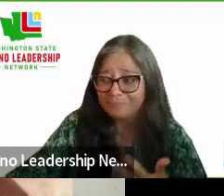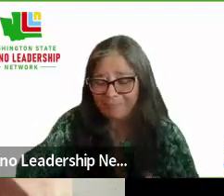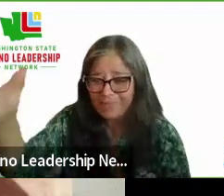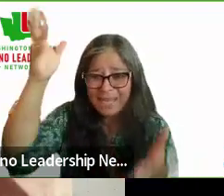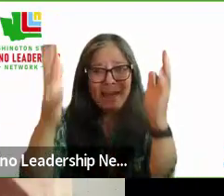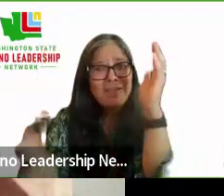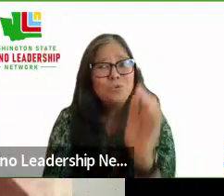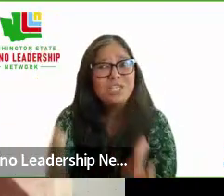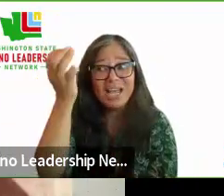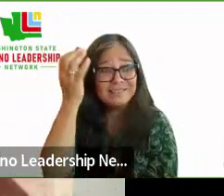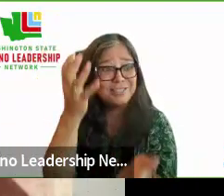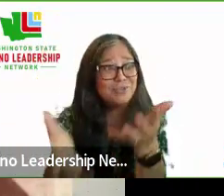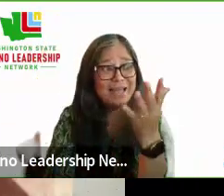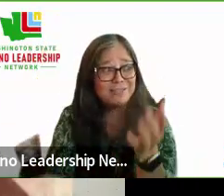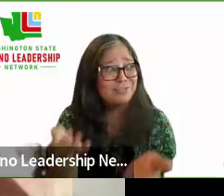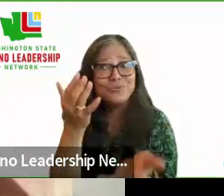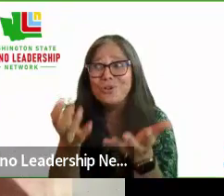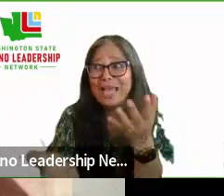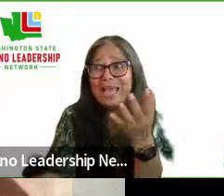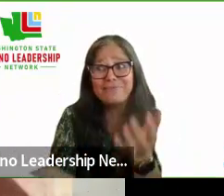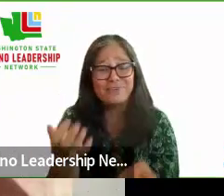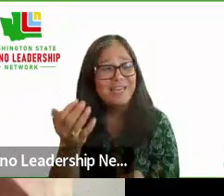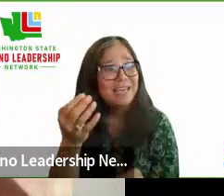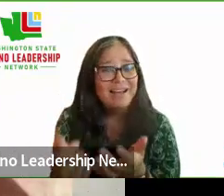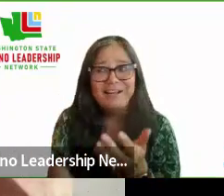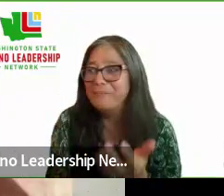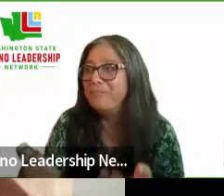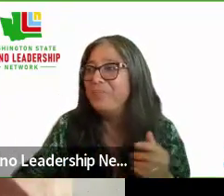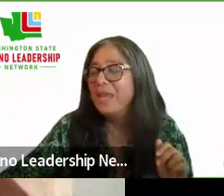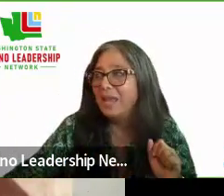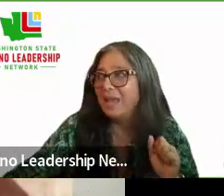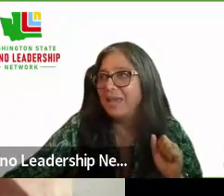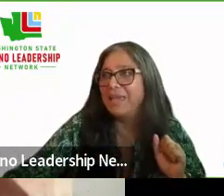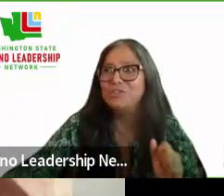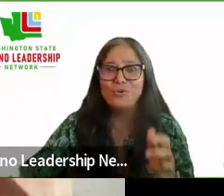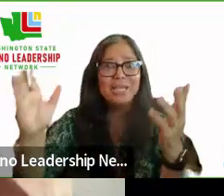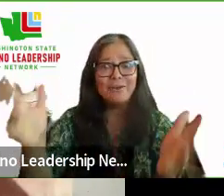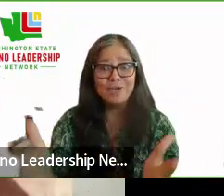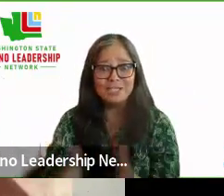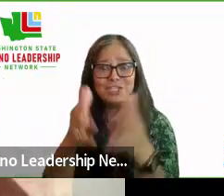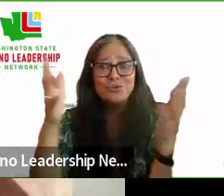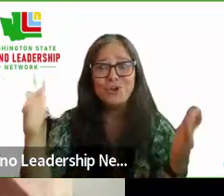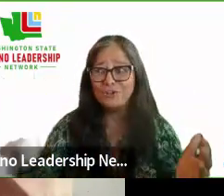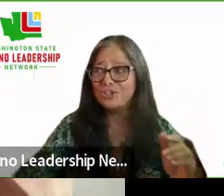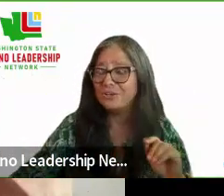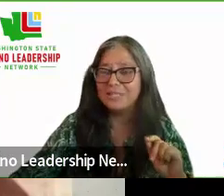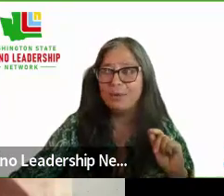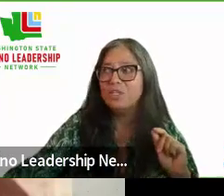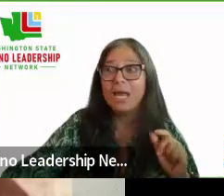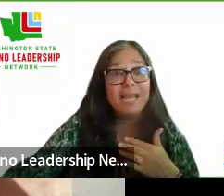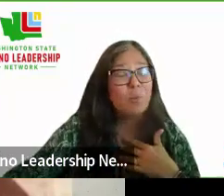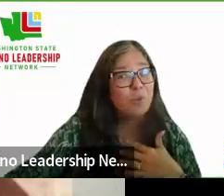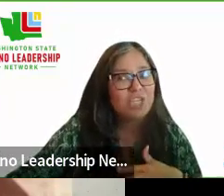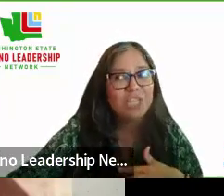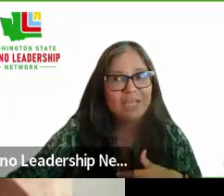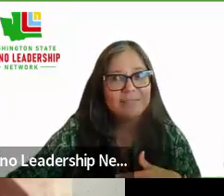me. And having to adjust to that dual life and dual language and two cultures,